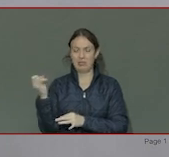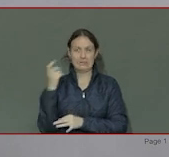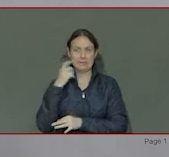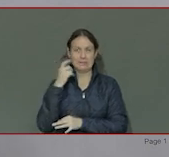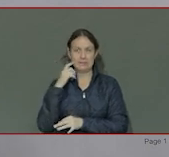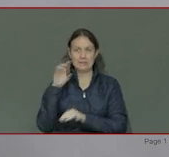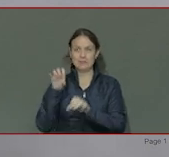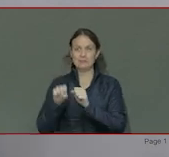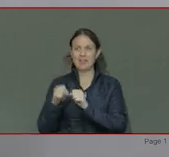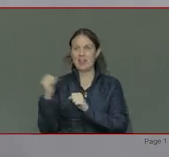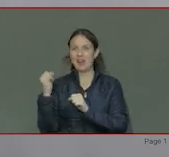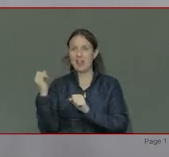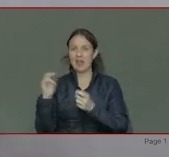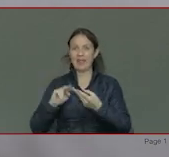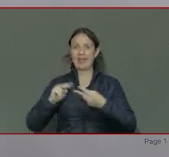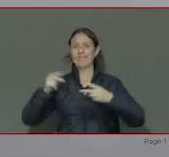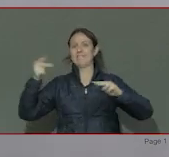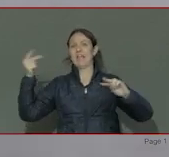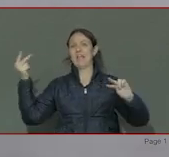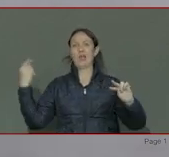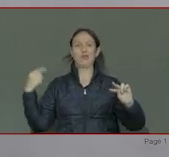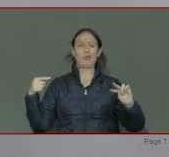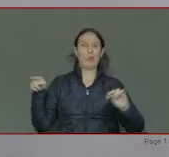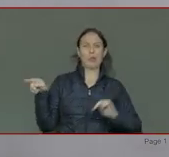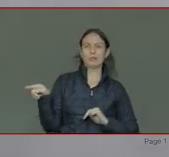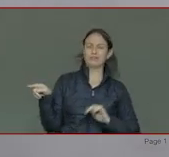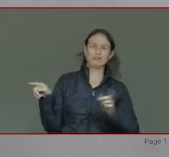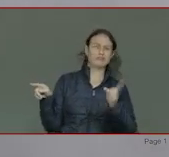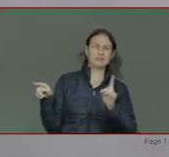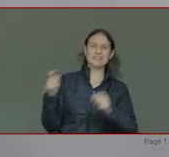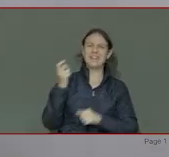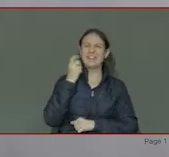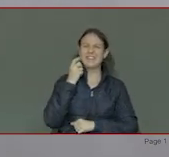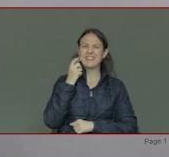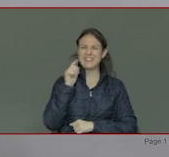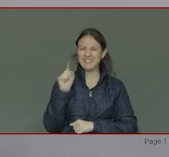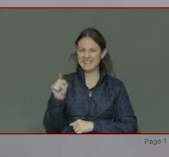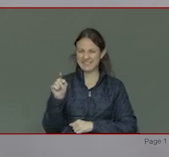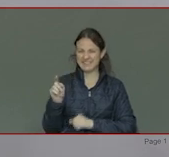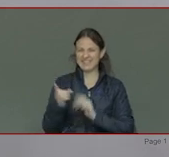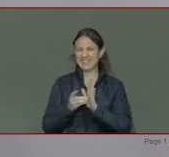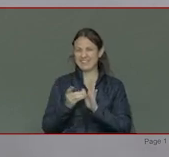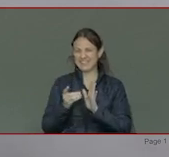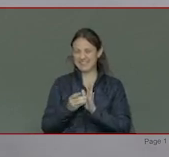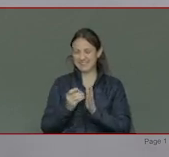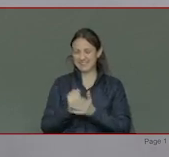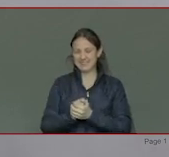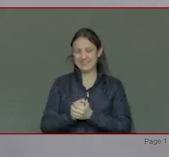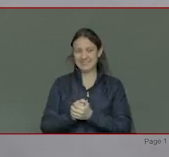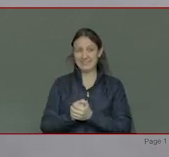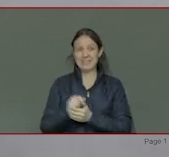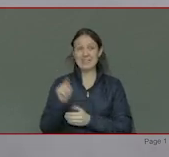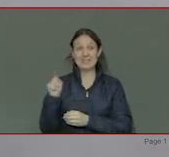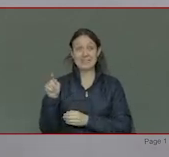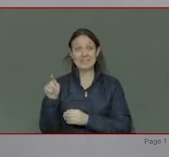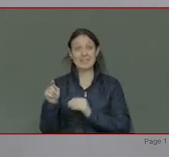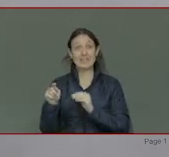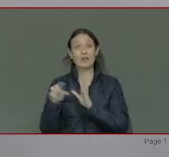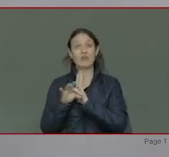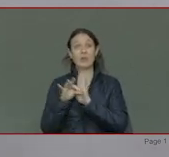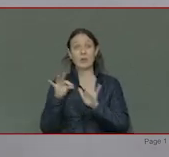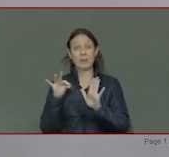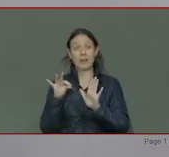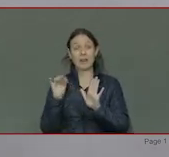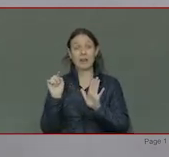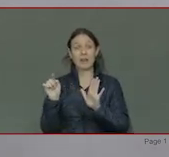now inversely proportional to this and this is directly proportional to this. That formula, if you write it